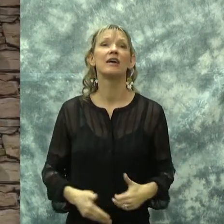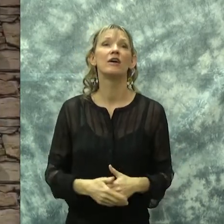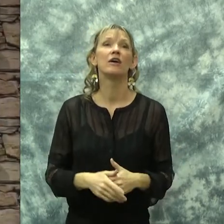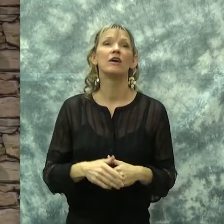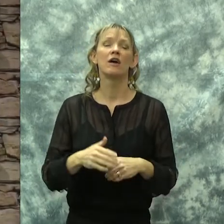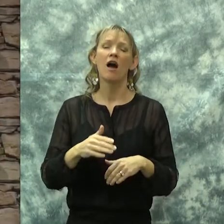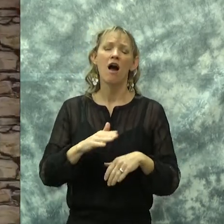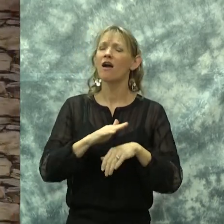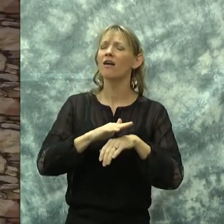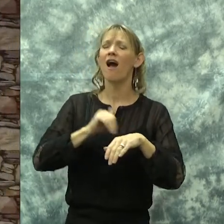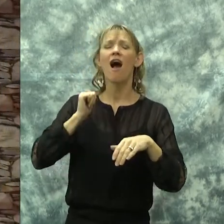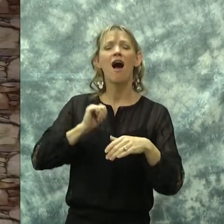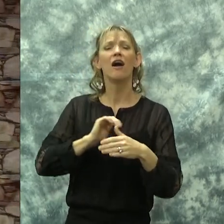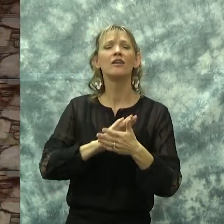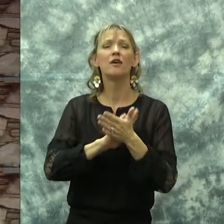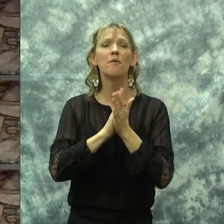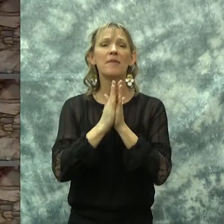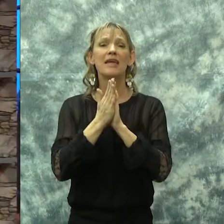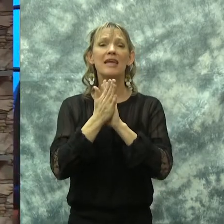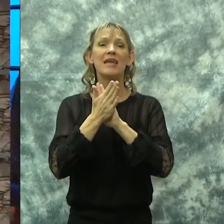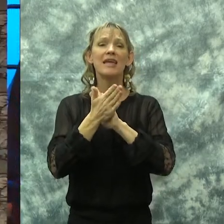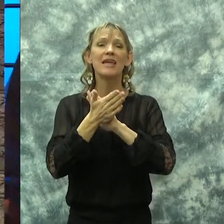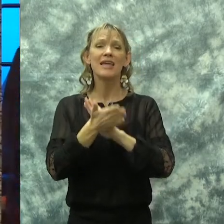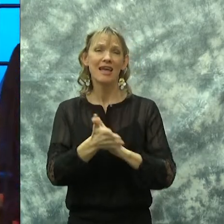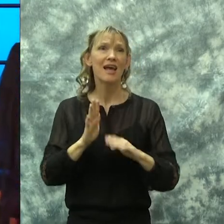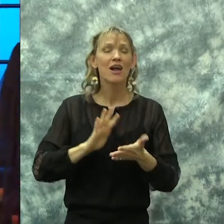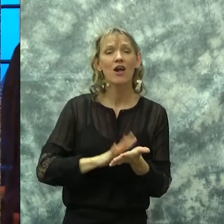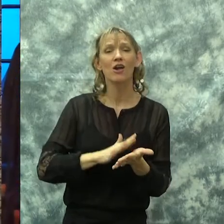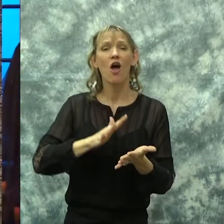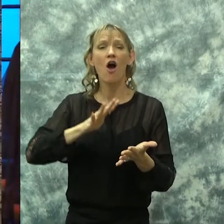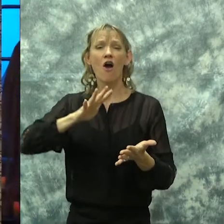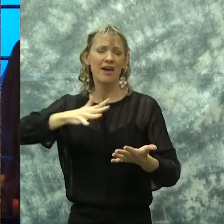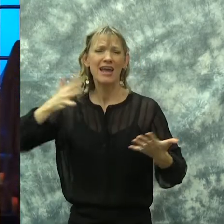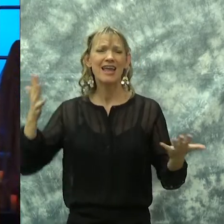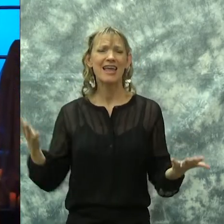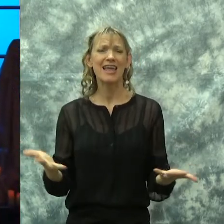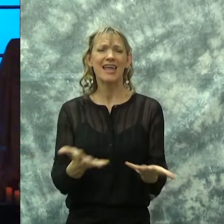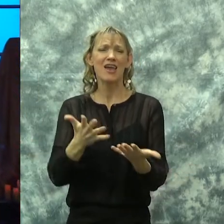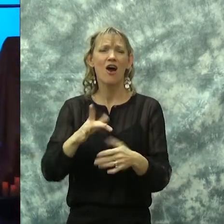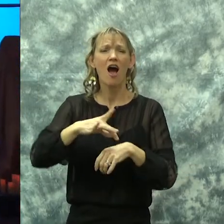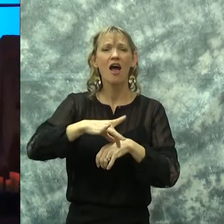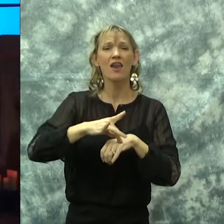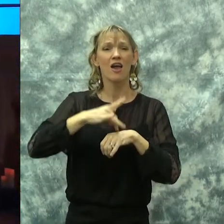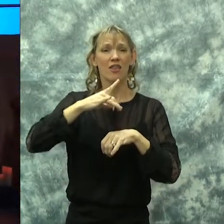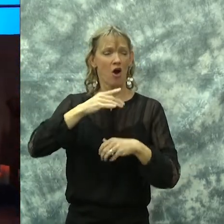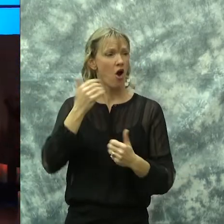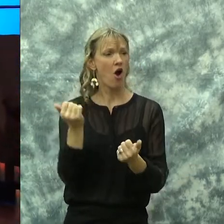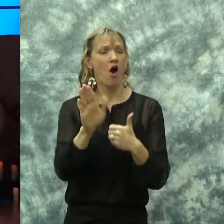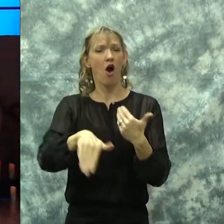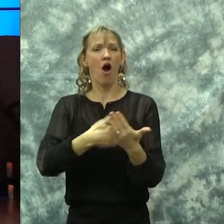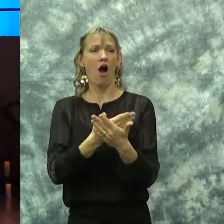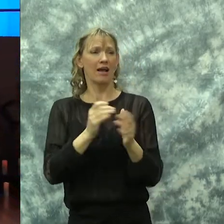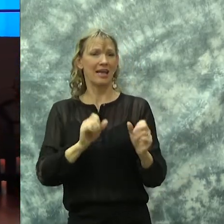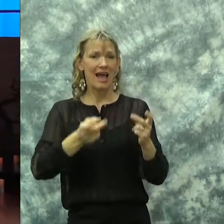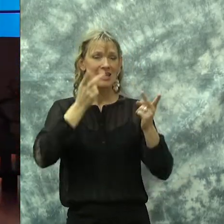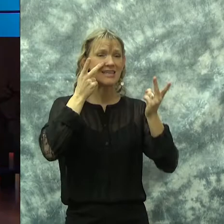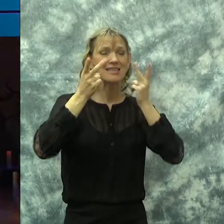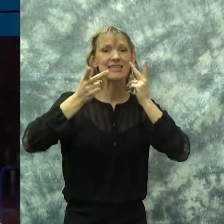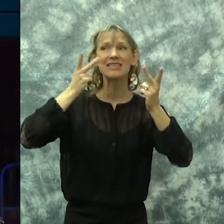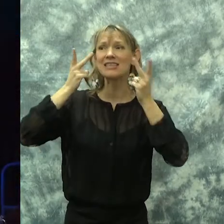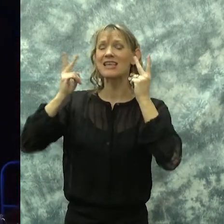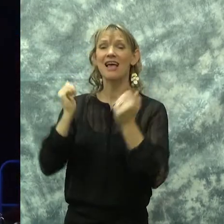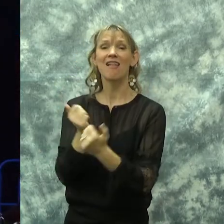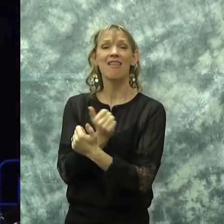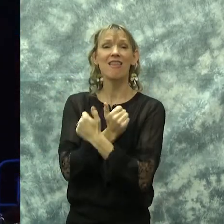be. Called to be the glory here on earth so all might see. The love